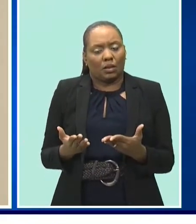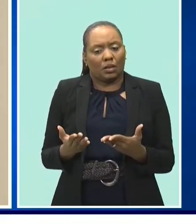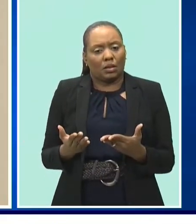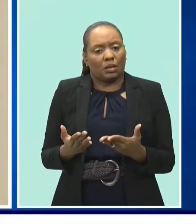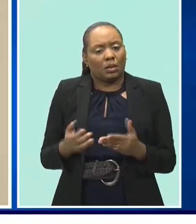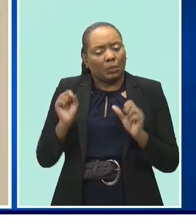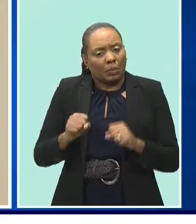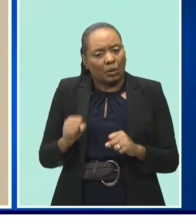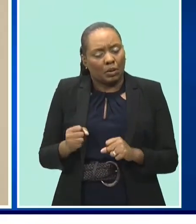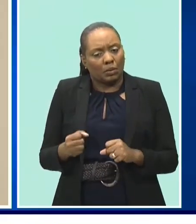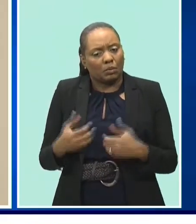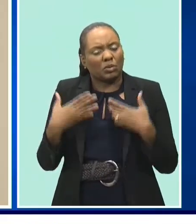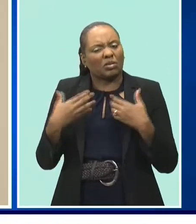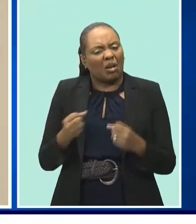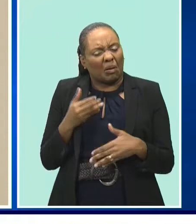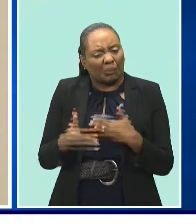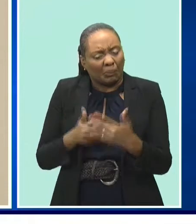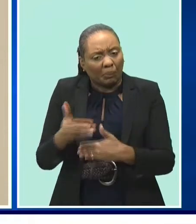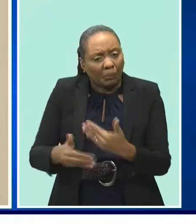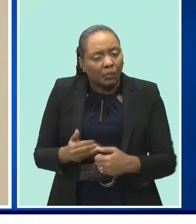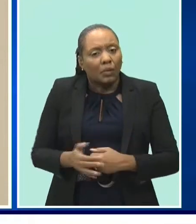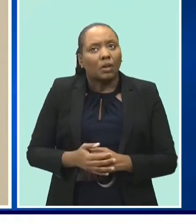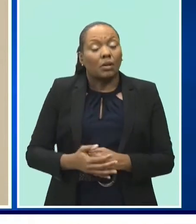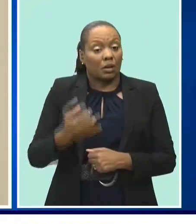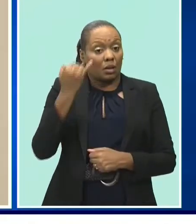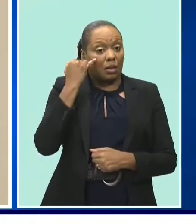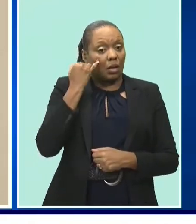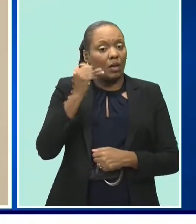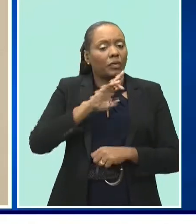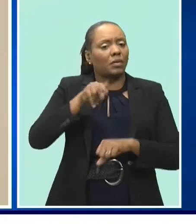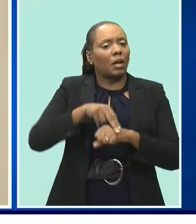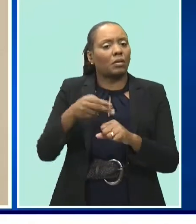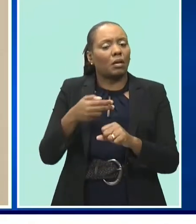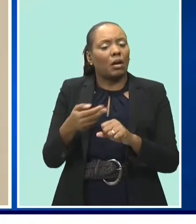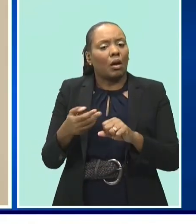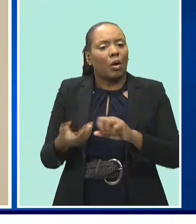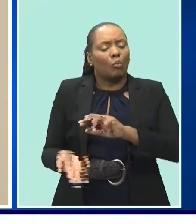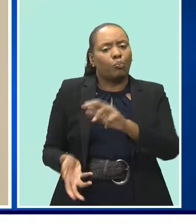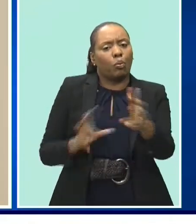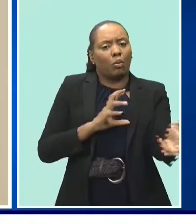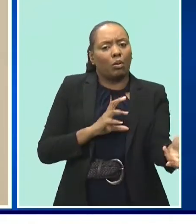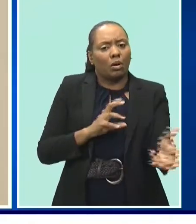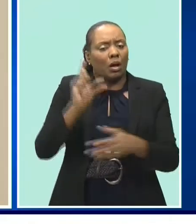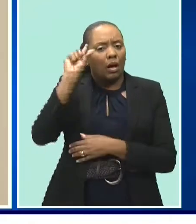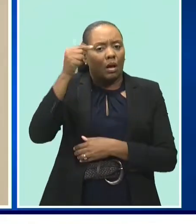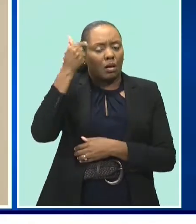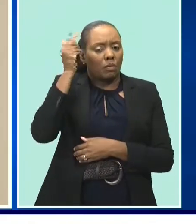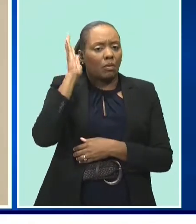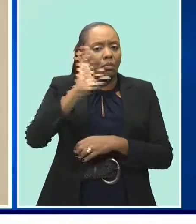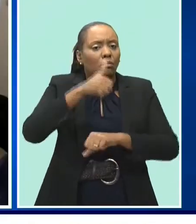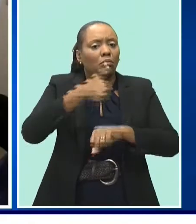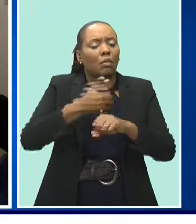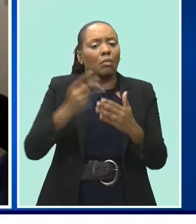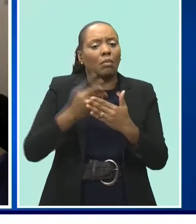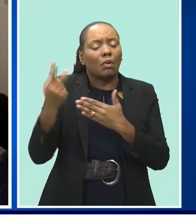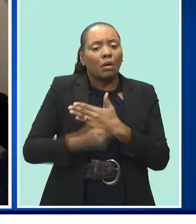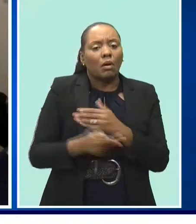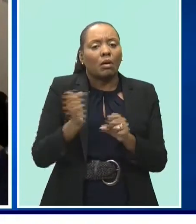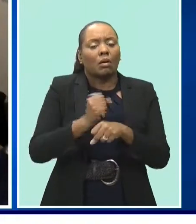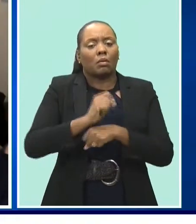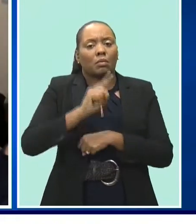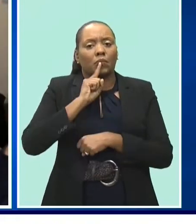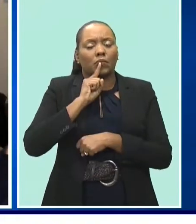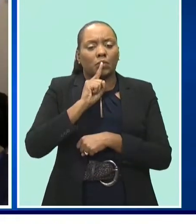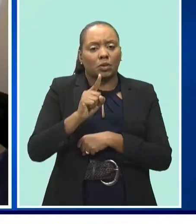the immediate impact of a natural disaster, Minister Cadell says government will be embarking on programs to ensure a climate-proof